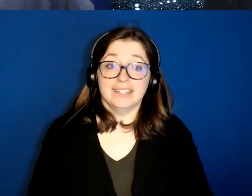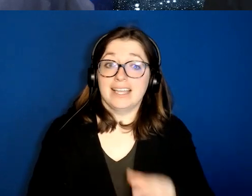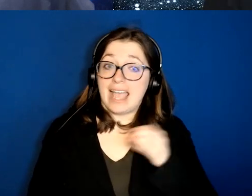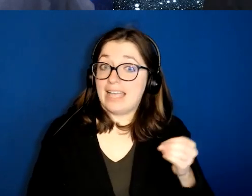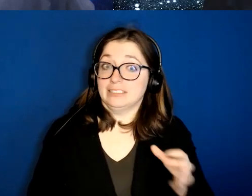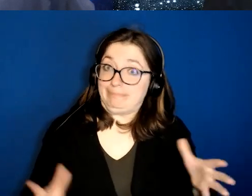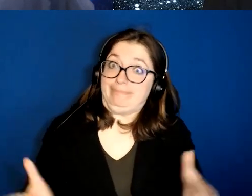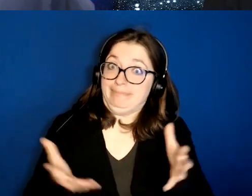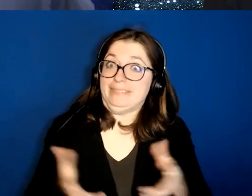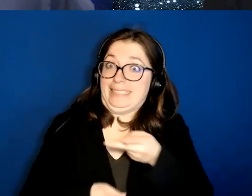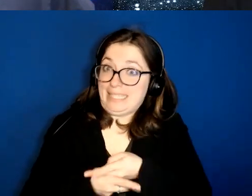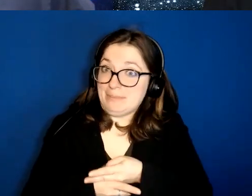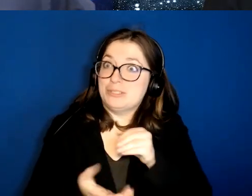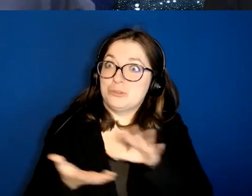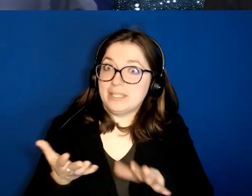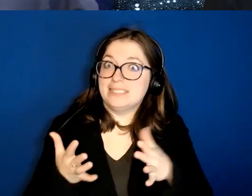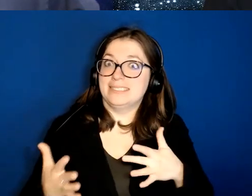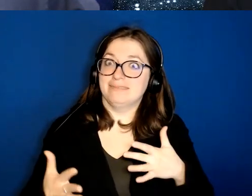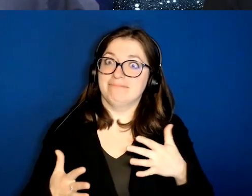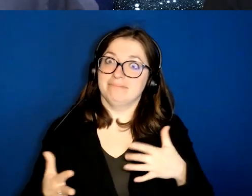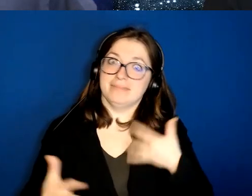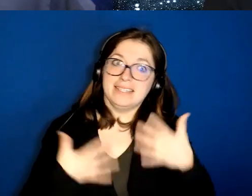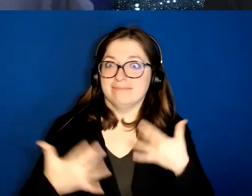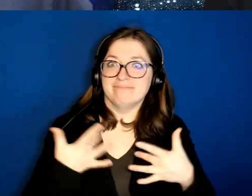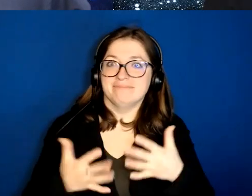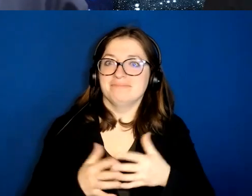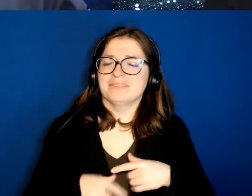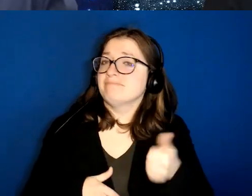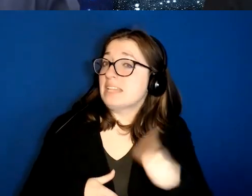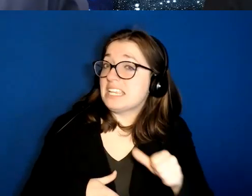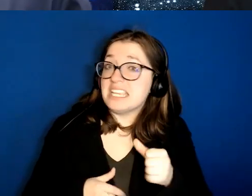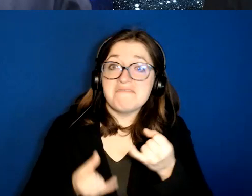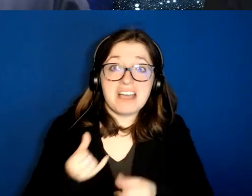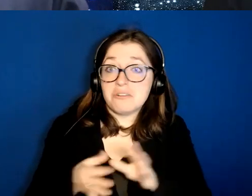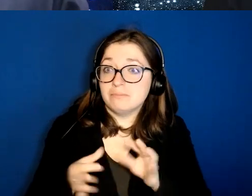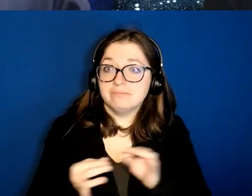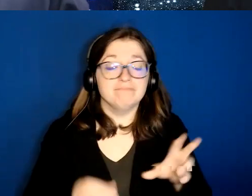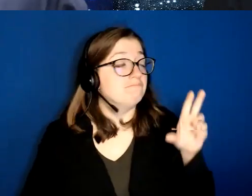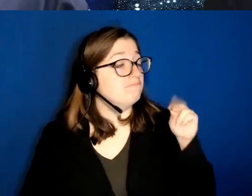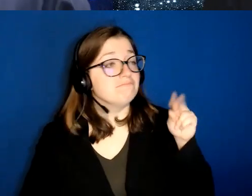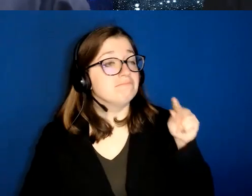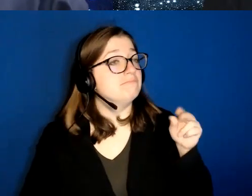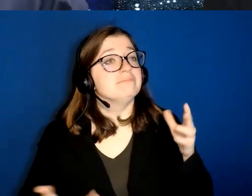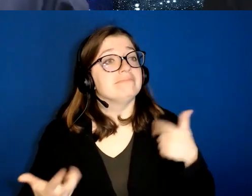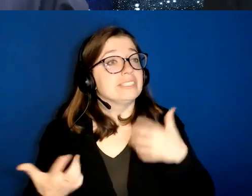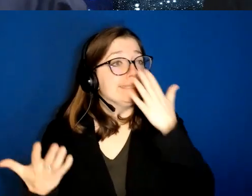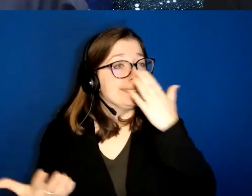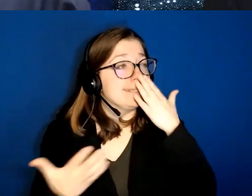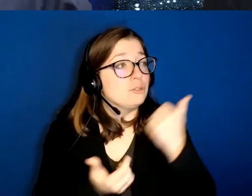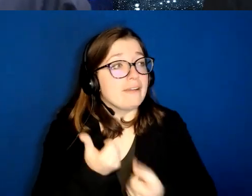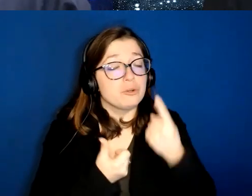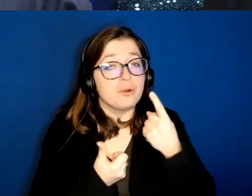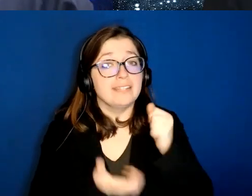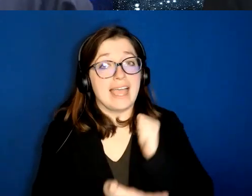enthusiastic. Are there any final remarks you want to make? No, I just want to thank everybody who has helped